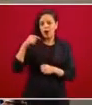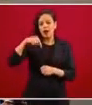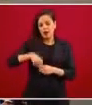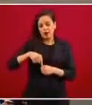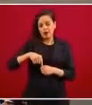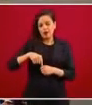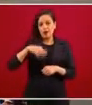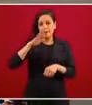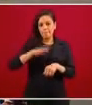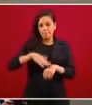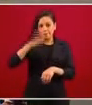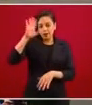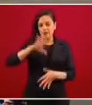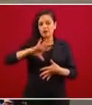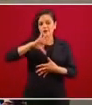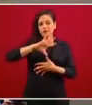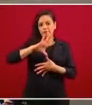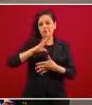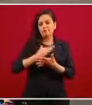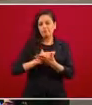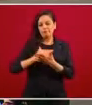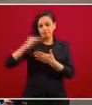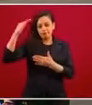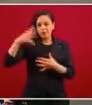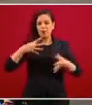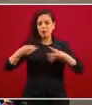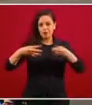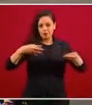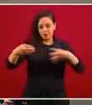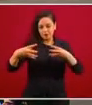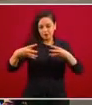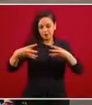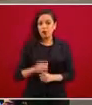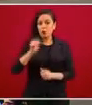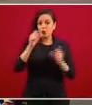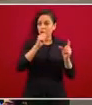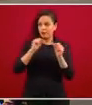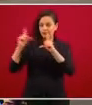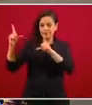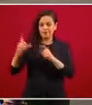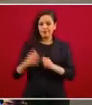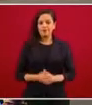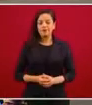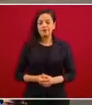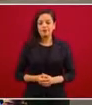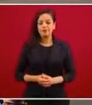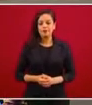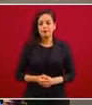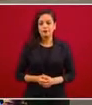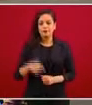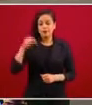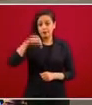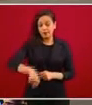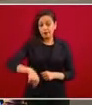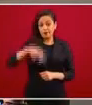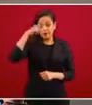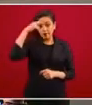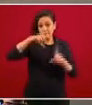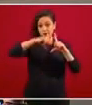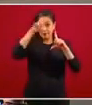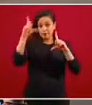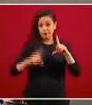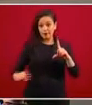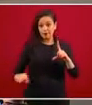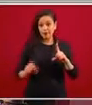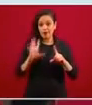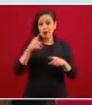de transmisión en América. that La siguiente, por the favor. European region will be less and less El panorama represented in this nacional, chart, and the Americas aproximadamente el will mapa